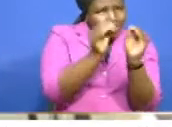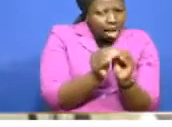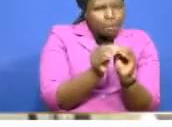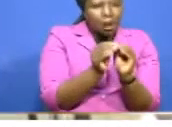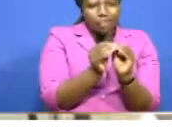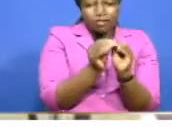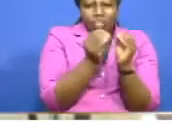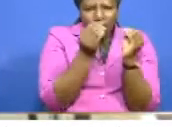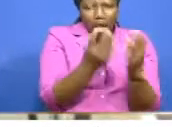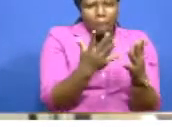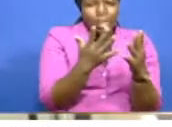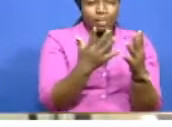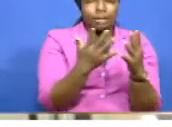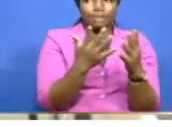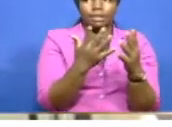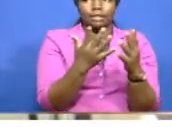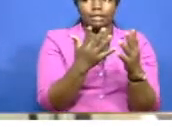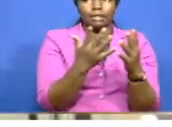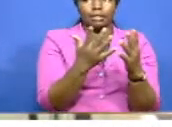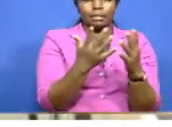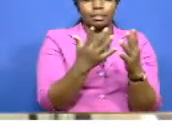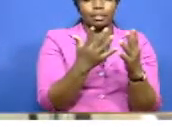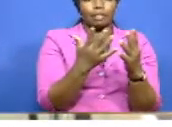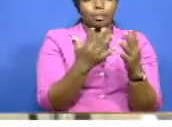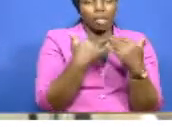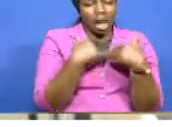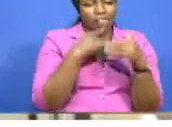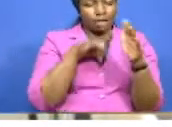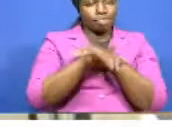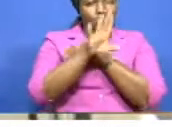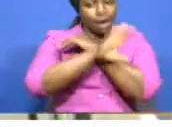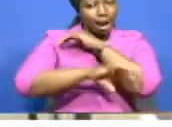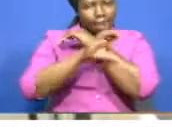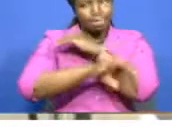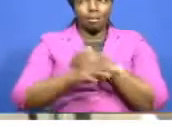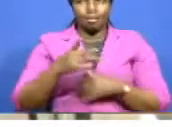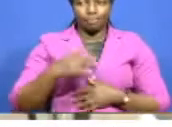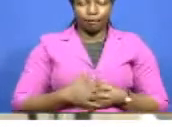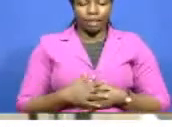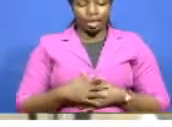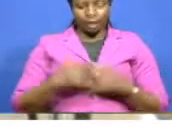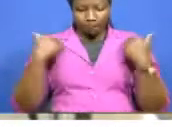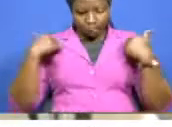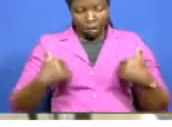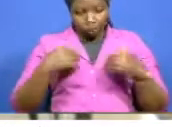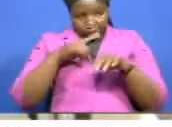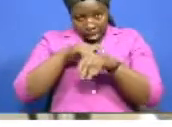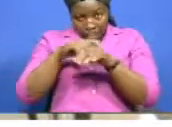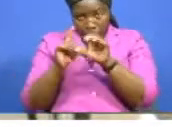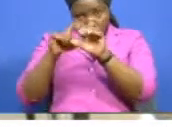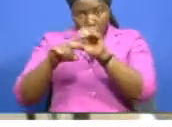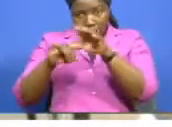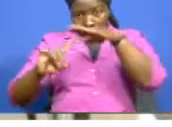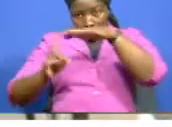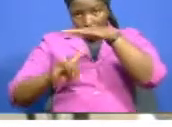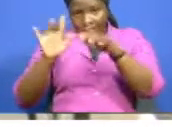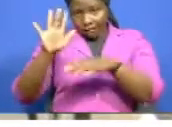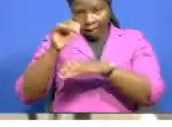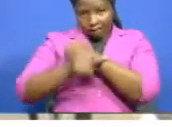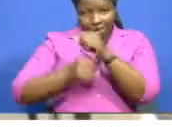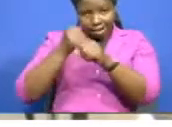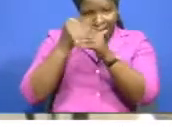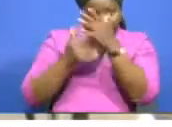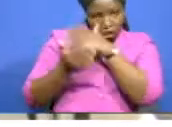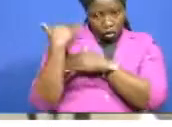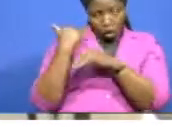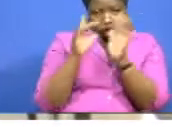have in this country. We're very quick, and I think when I joined the ministry about 5 years ago, and Dr. Kieri